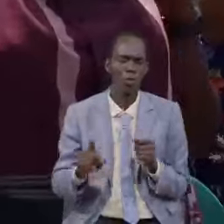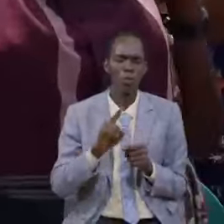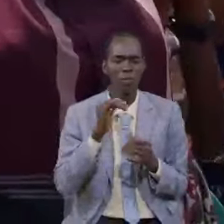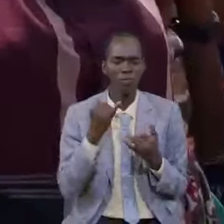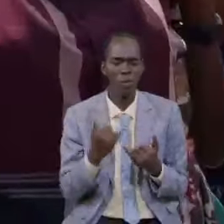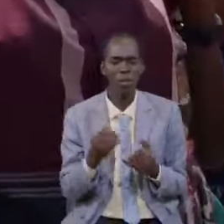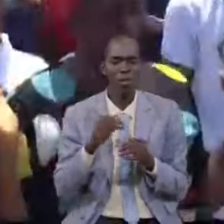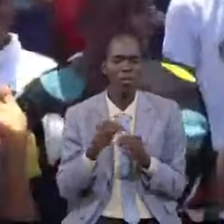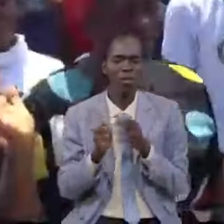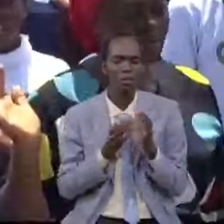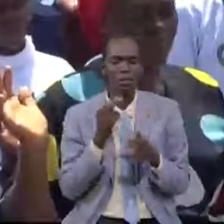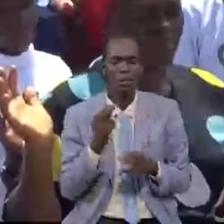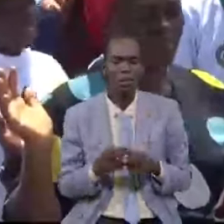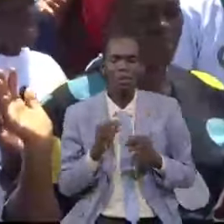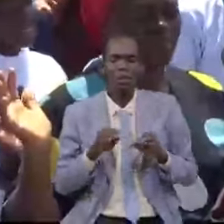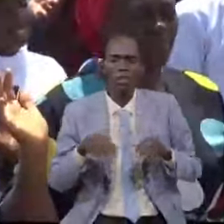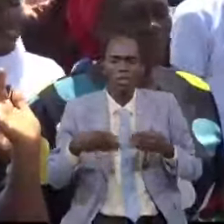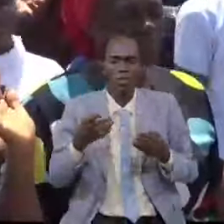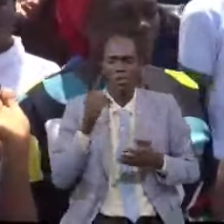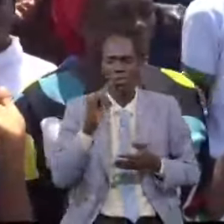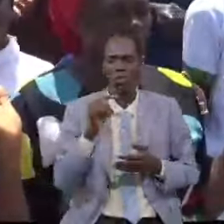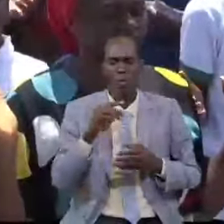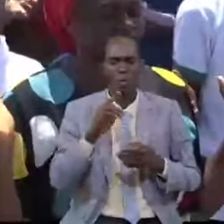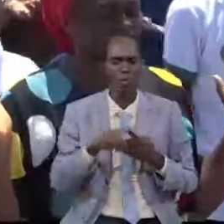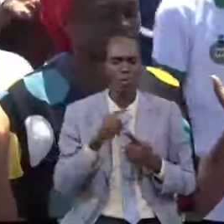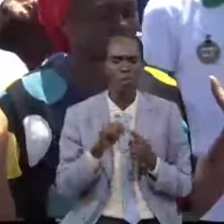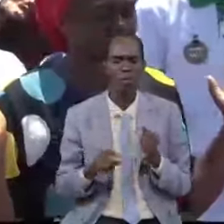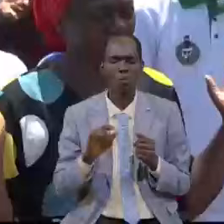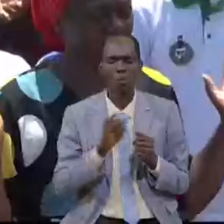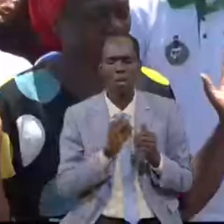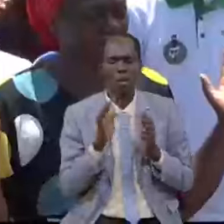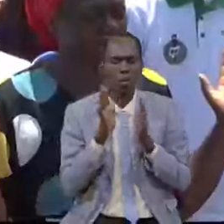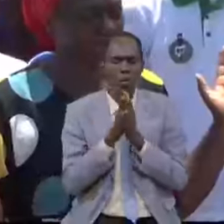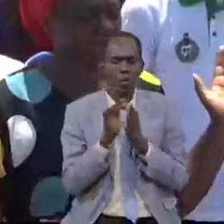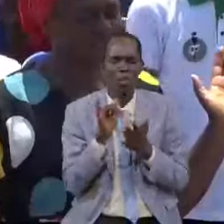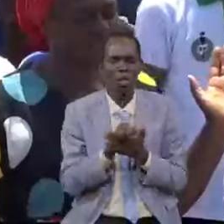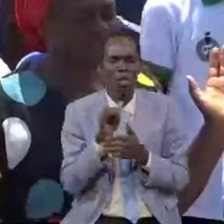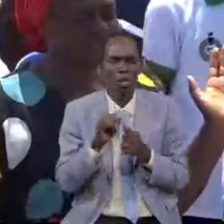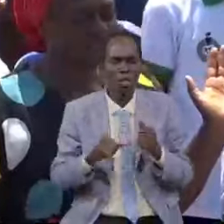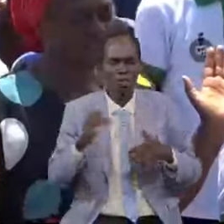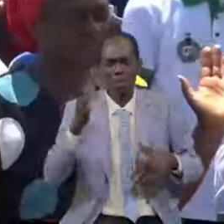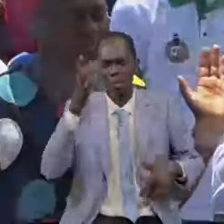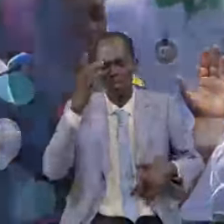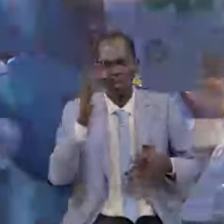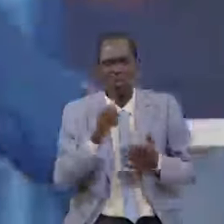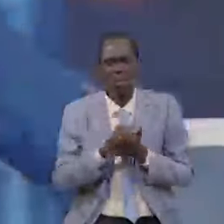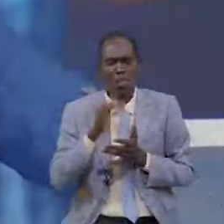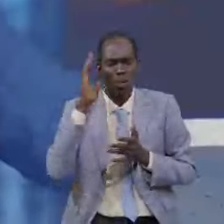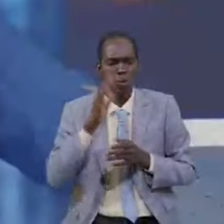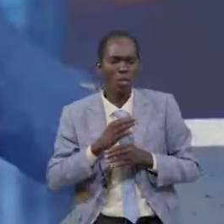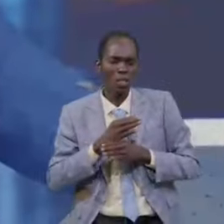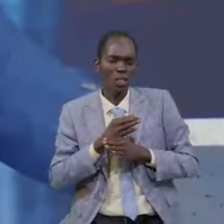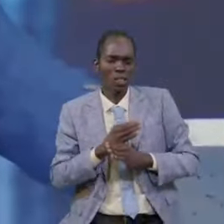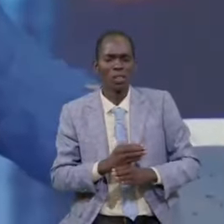in every mouth. I pray that every sickness that will hinder our going to the place you ordained for